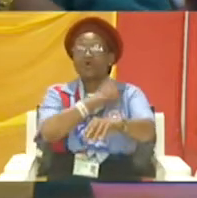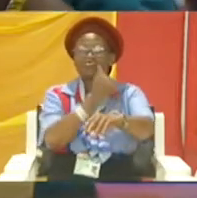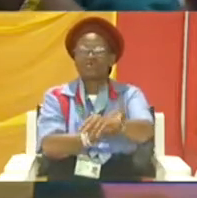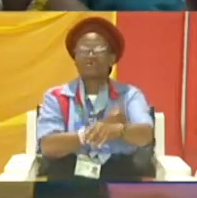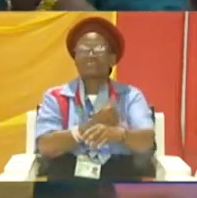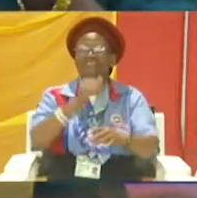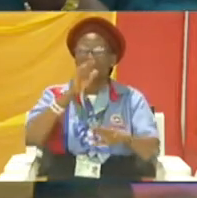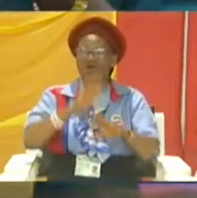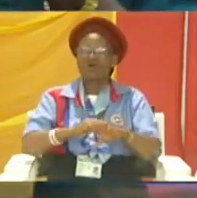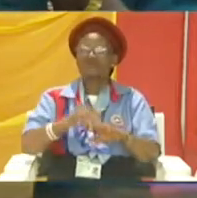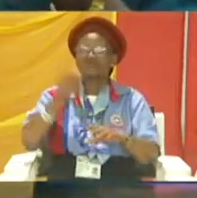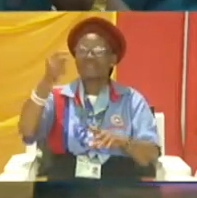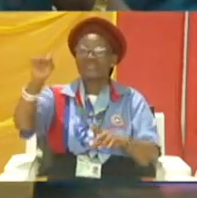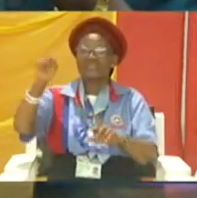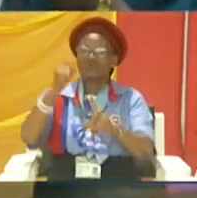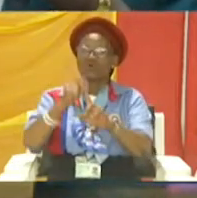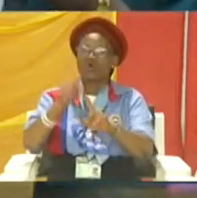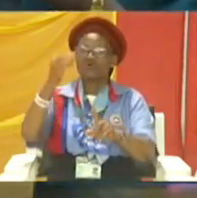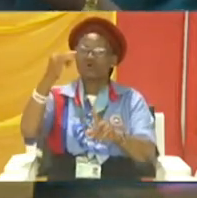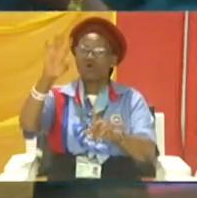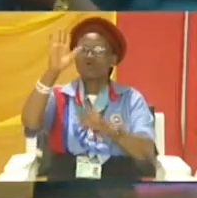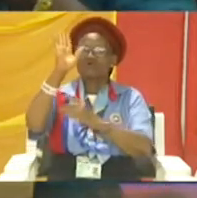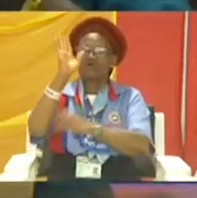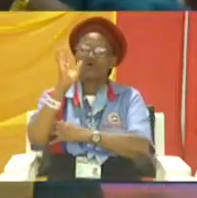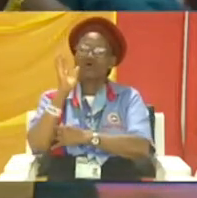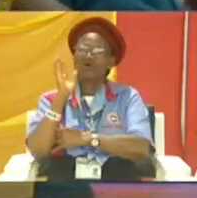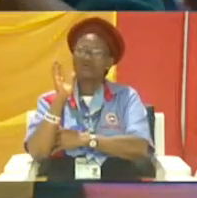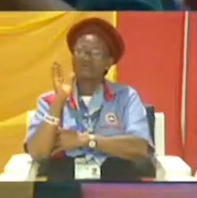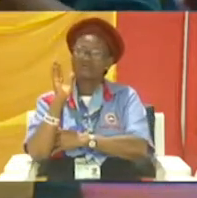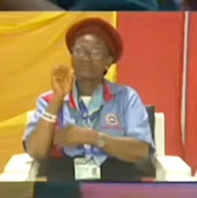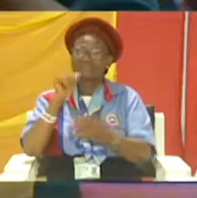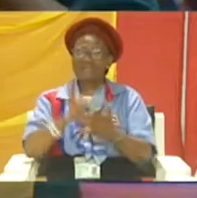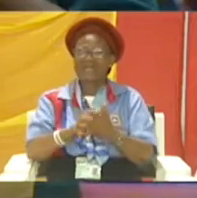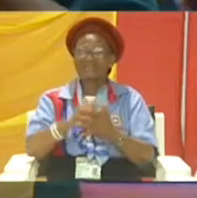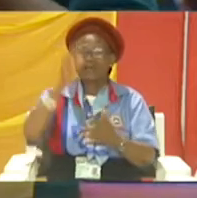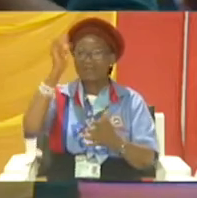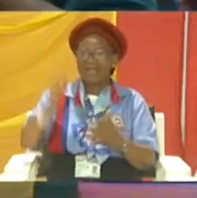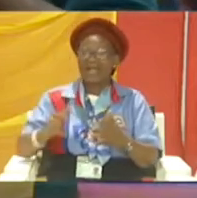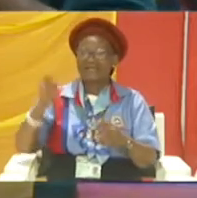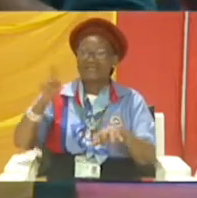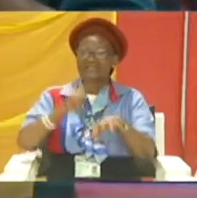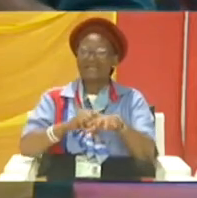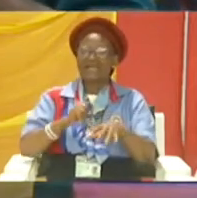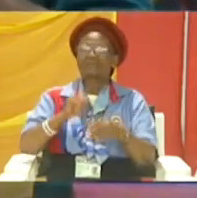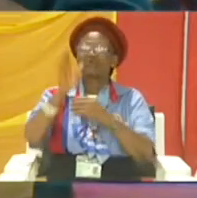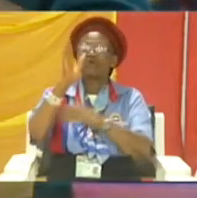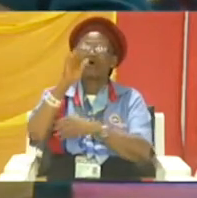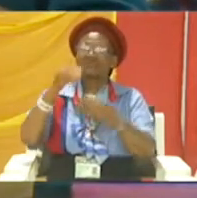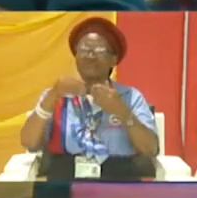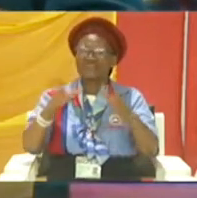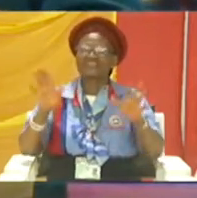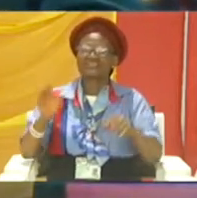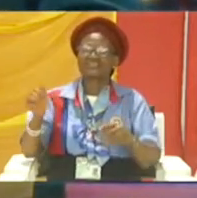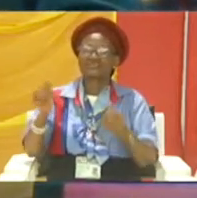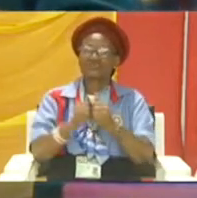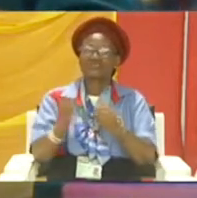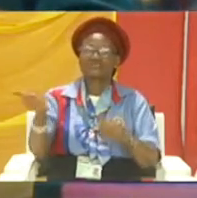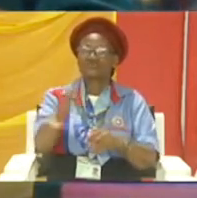God mo si duro lori ase tin be ninu oro Olorun that by the time God finishes with you